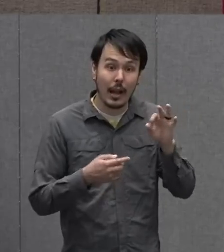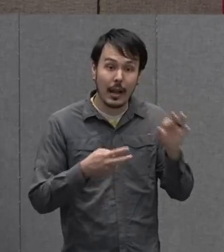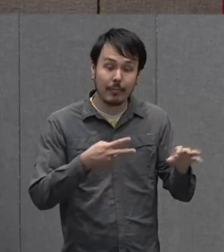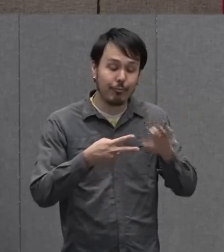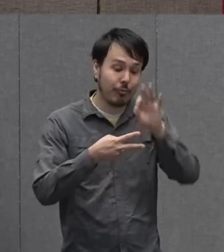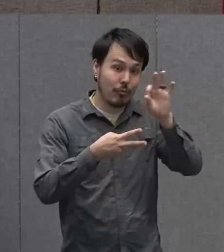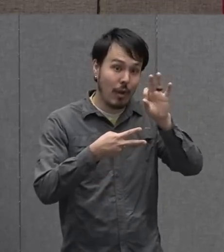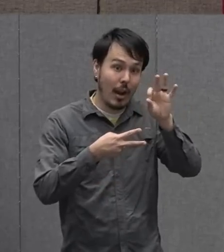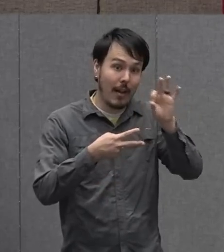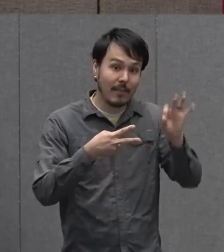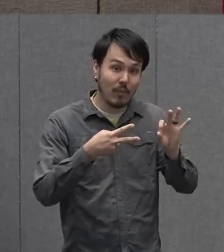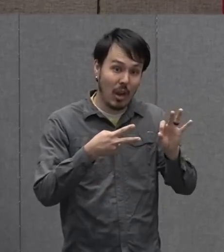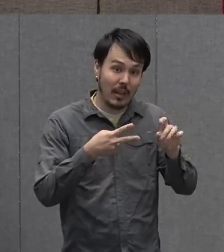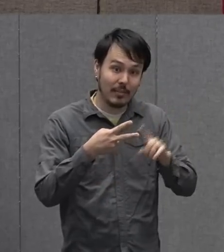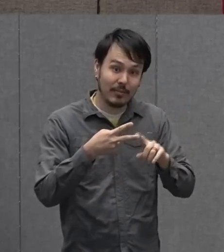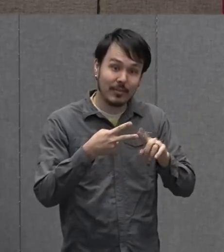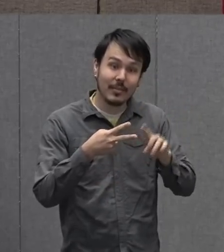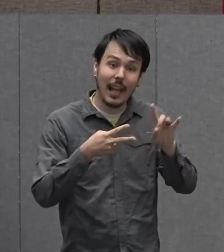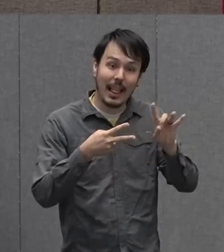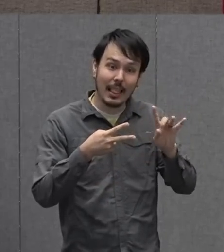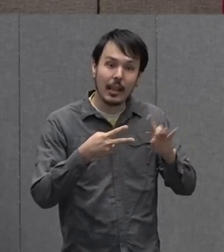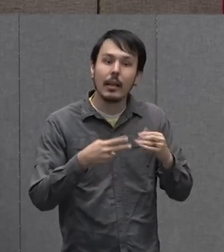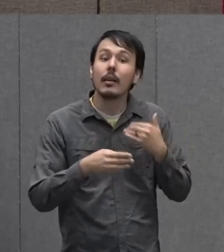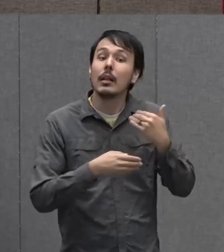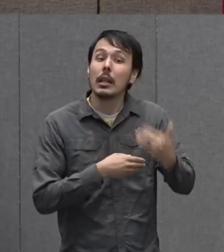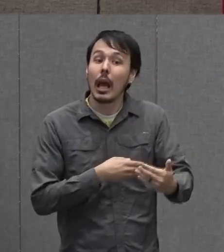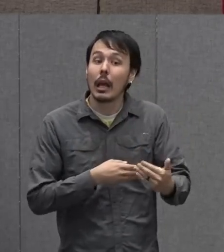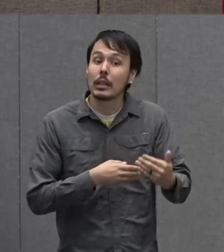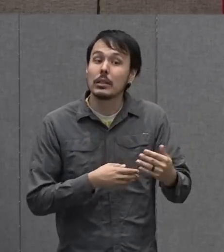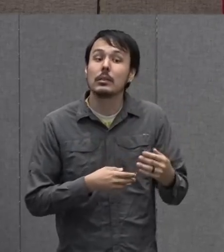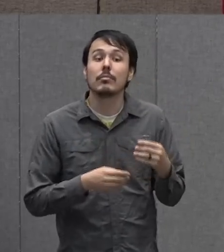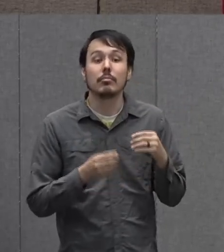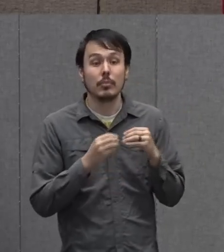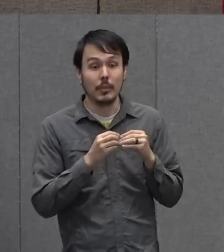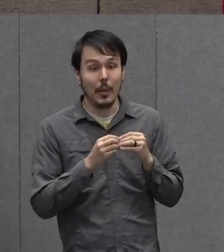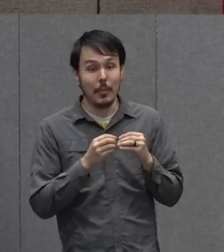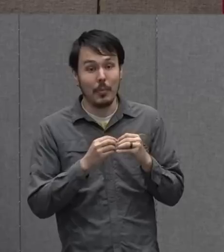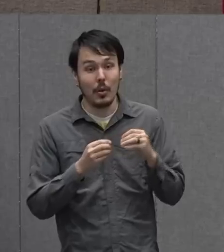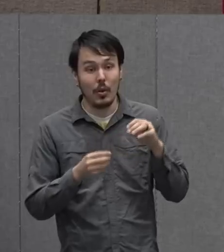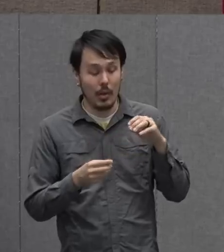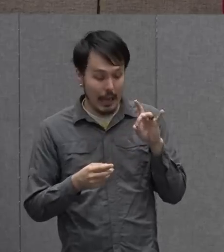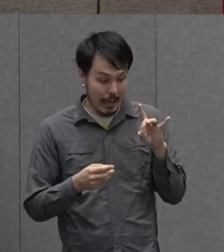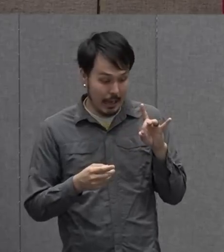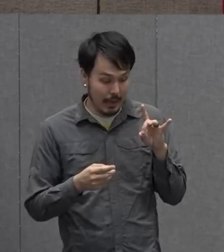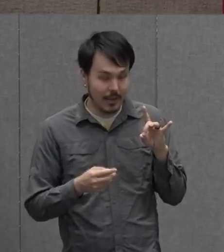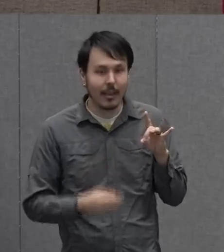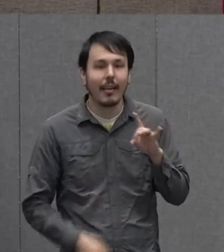After 8 comes the number 9.